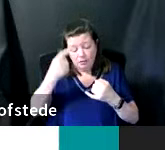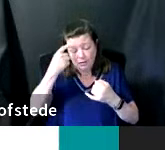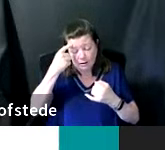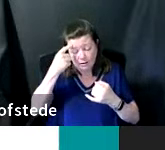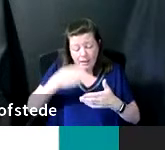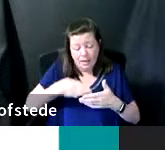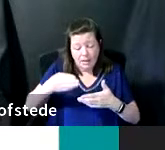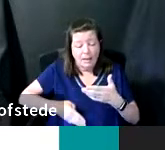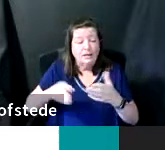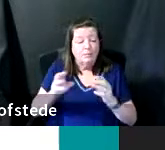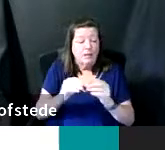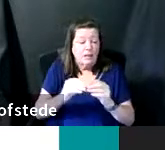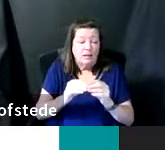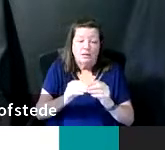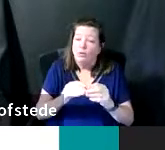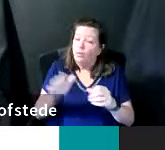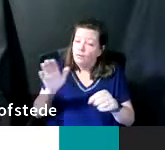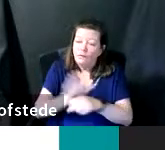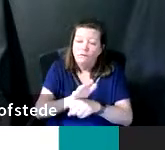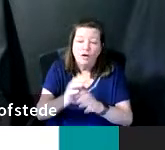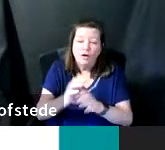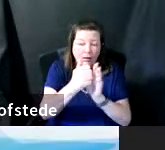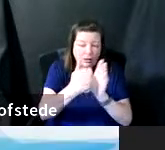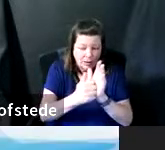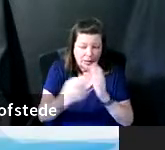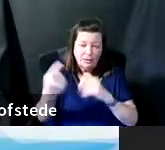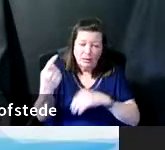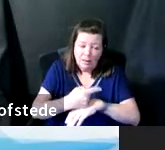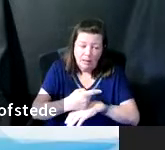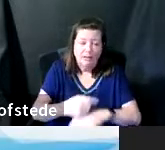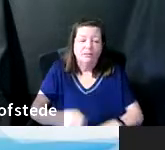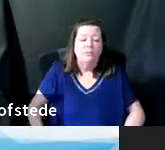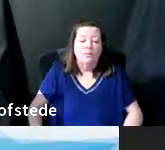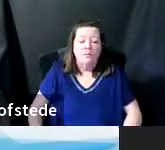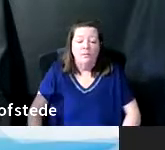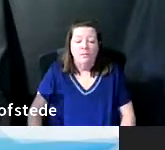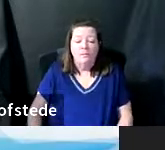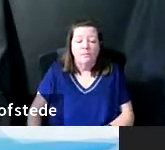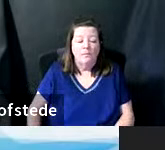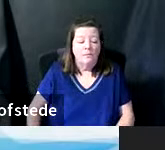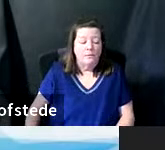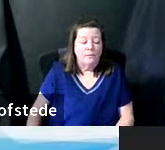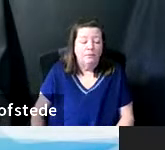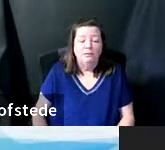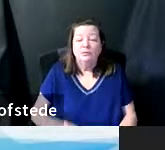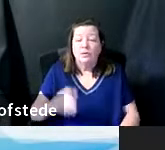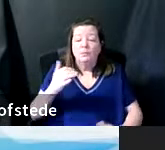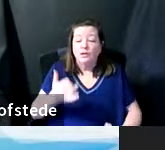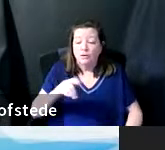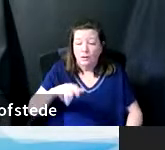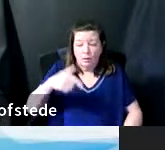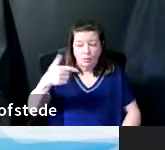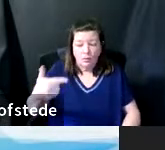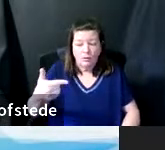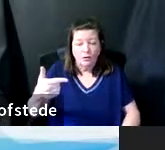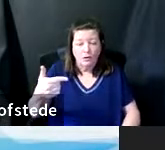meeting. So a packed discussion today. So with that, I will turn it over to